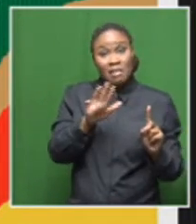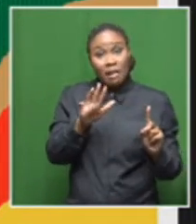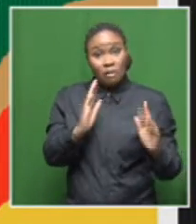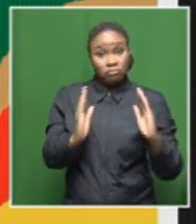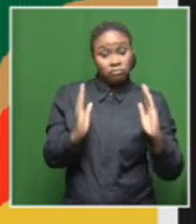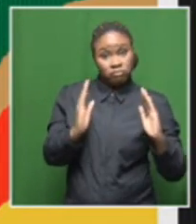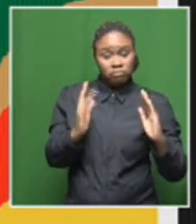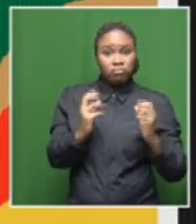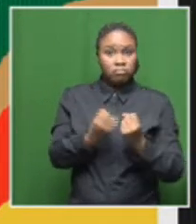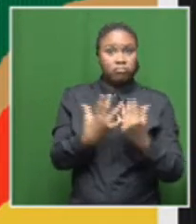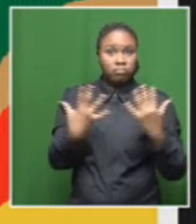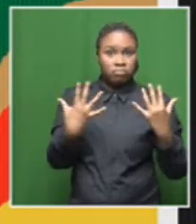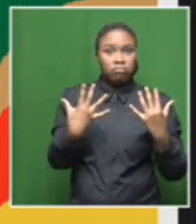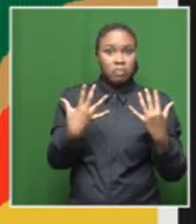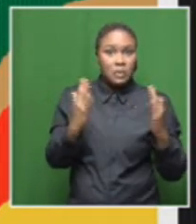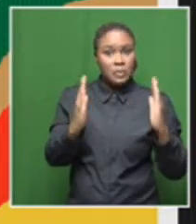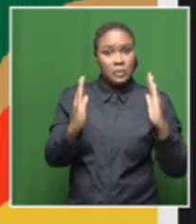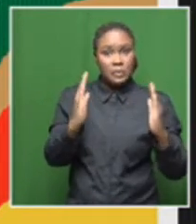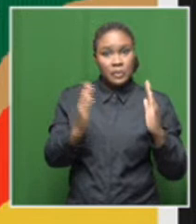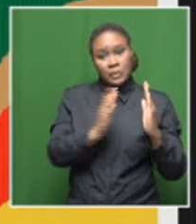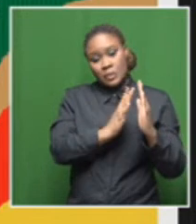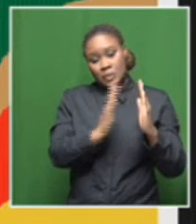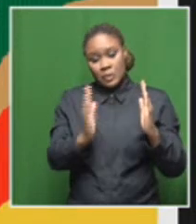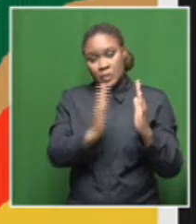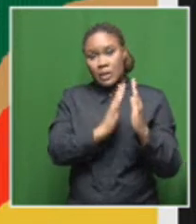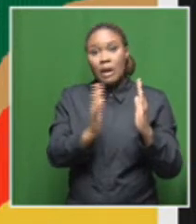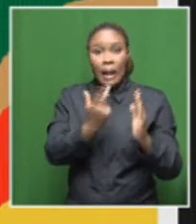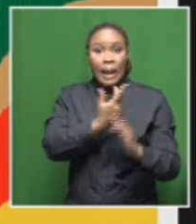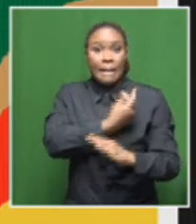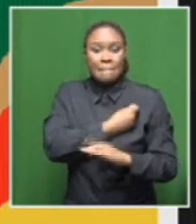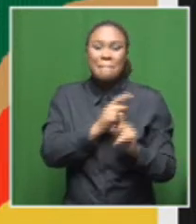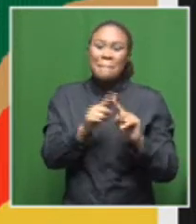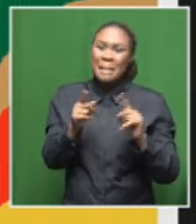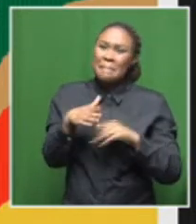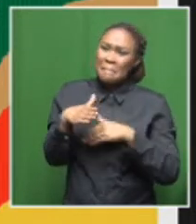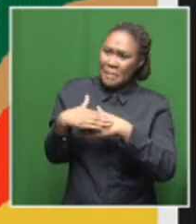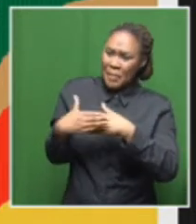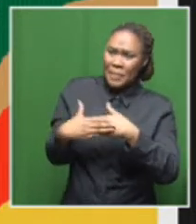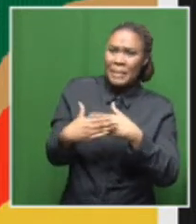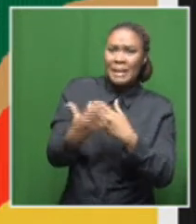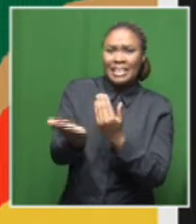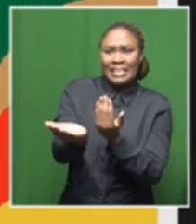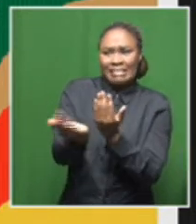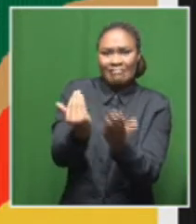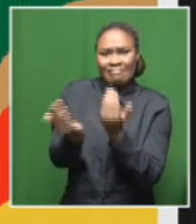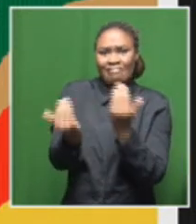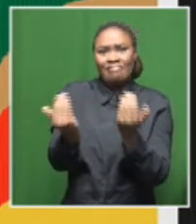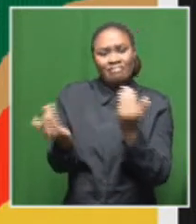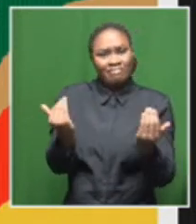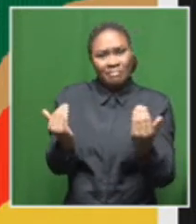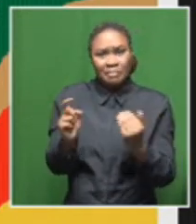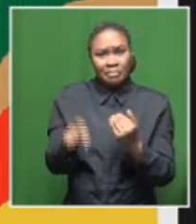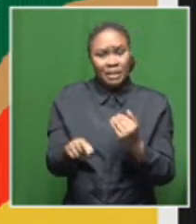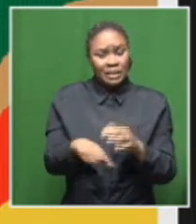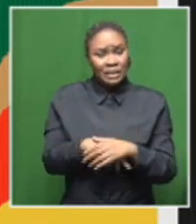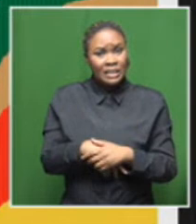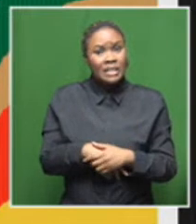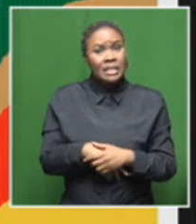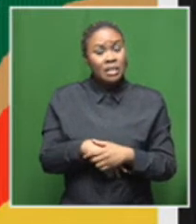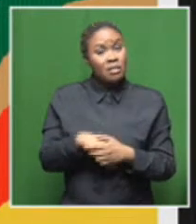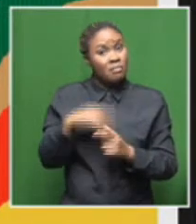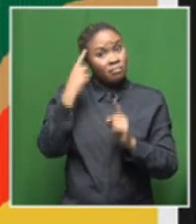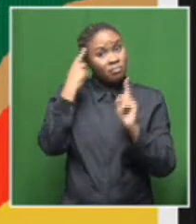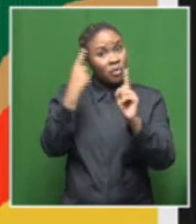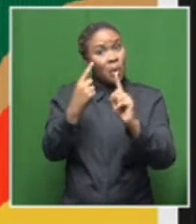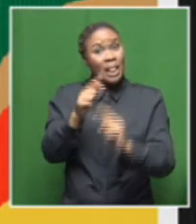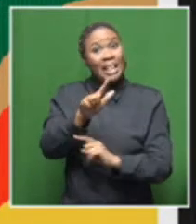total population in those age groups, we're still quite a long way to go to get a really good coverage like the 70% that we are